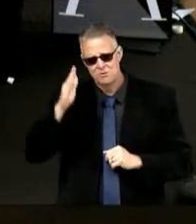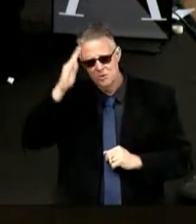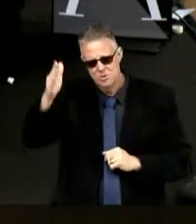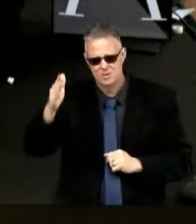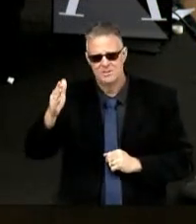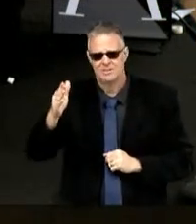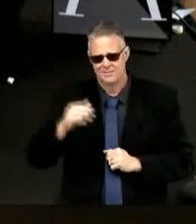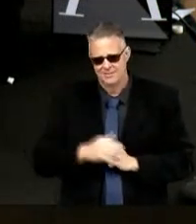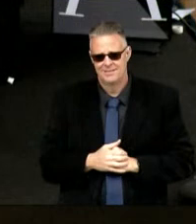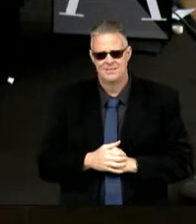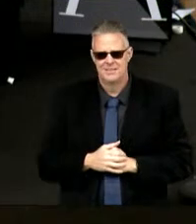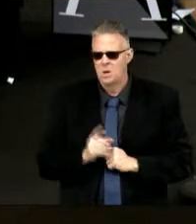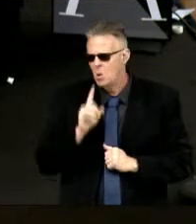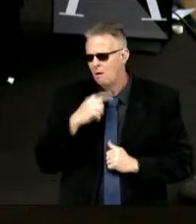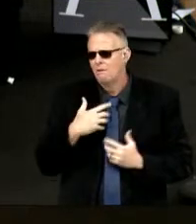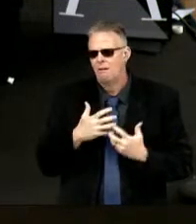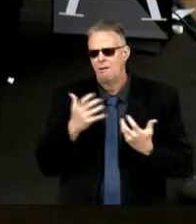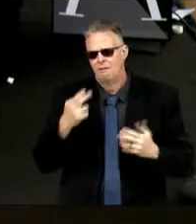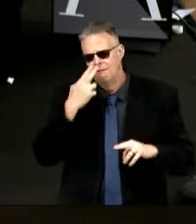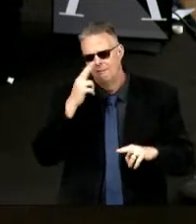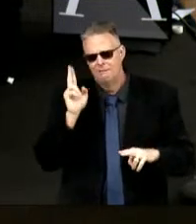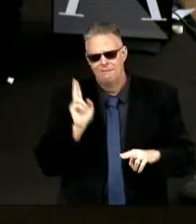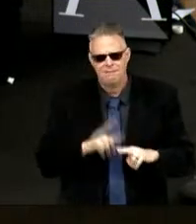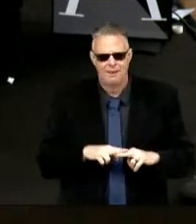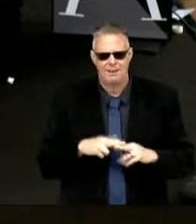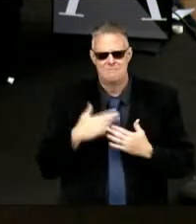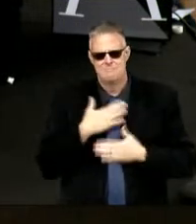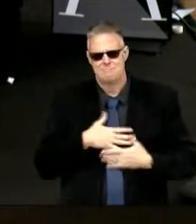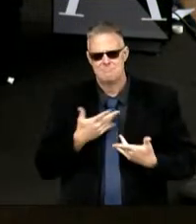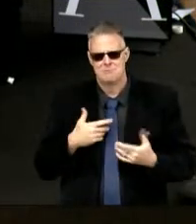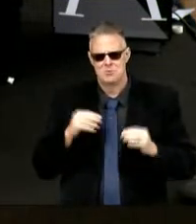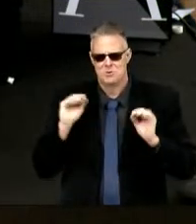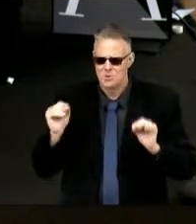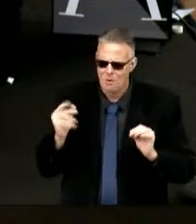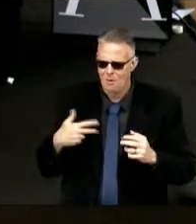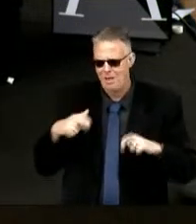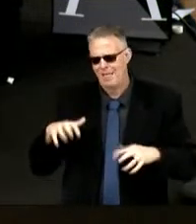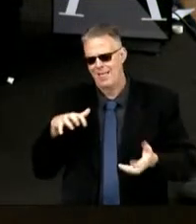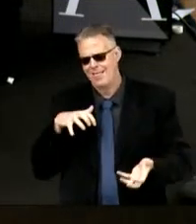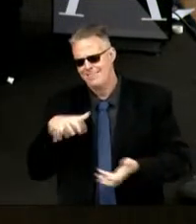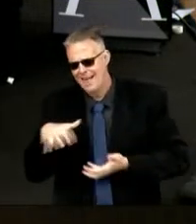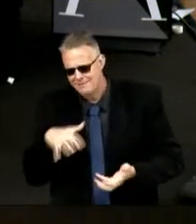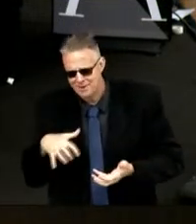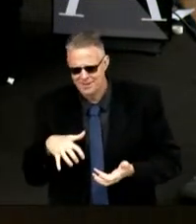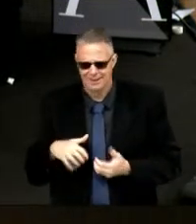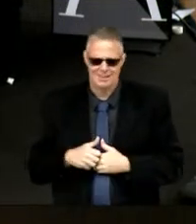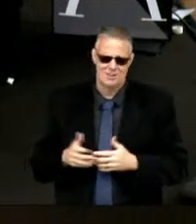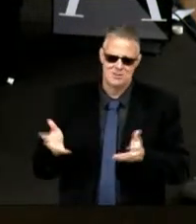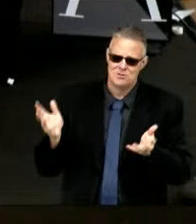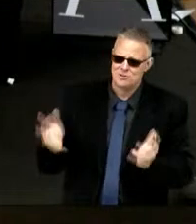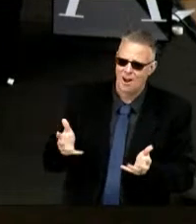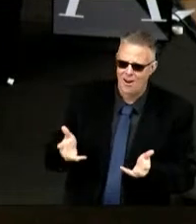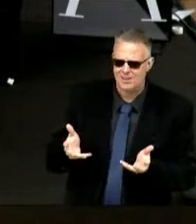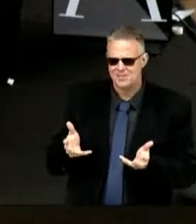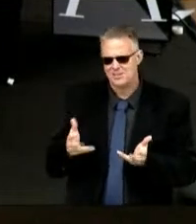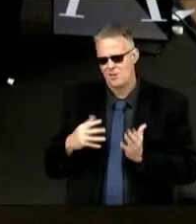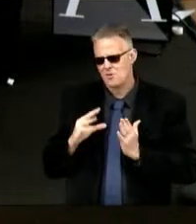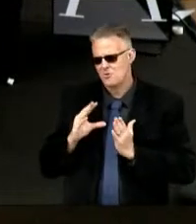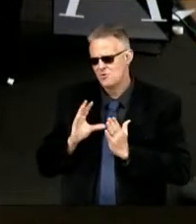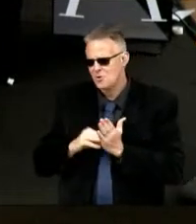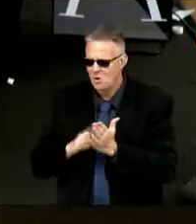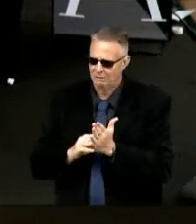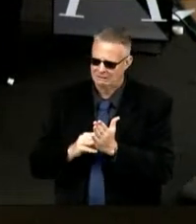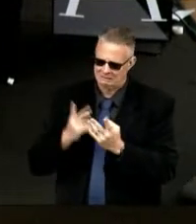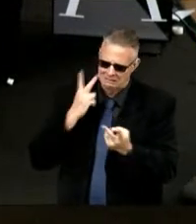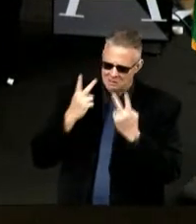you. I've had so much fun teaching you, laughing with you, boy, talking with you and learning from you, seeing you